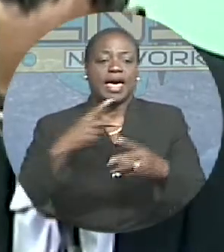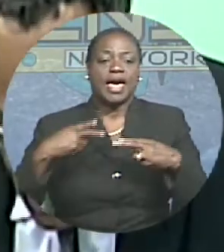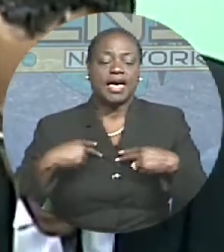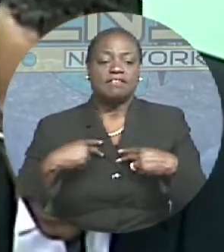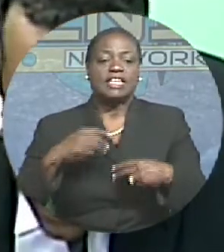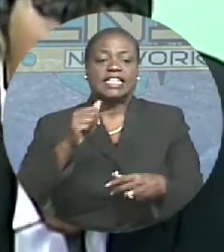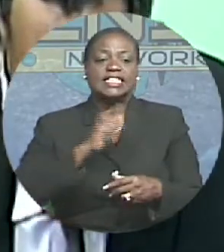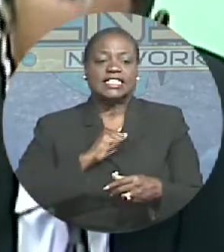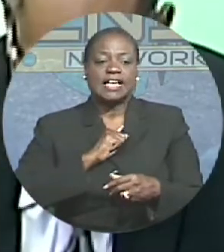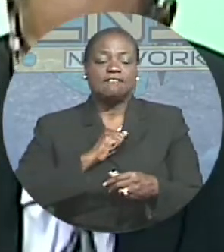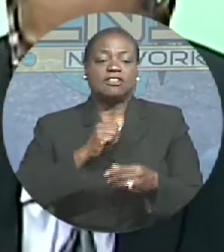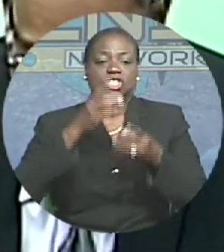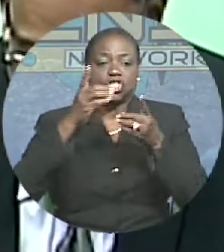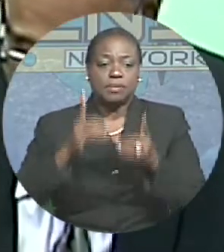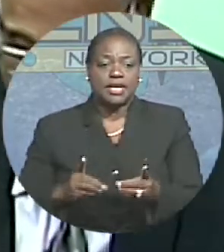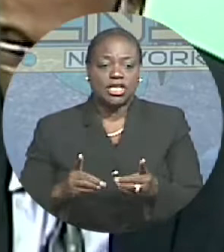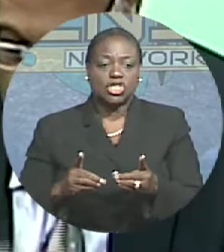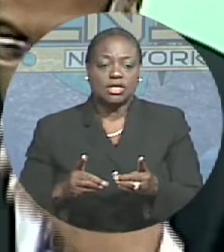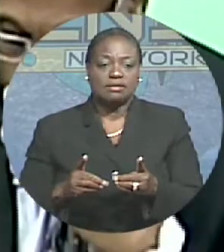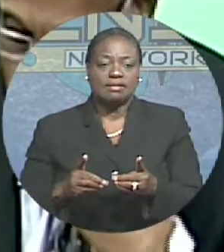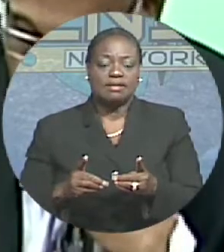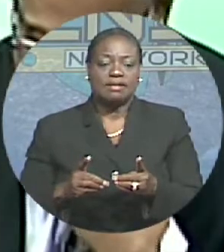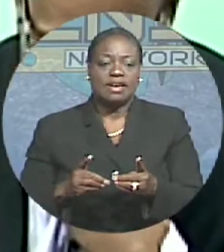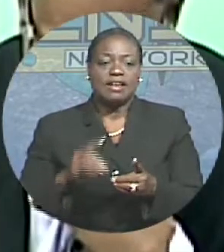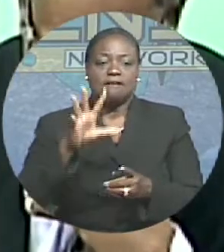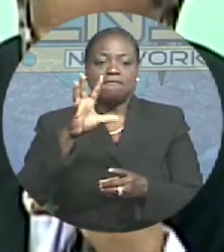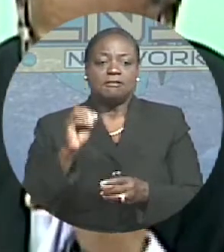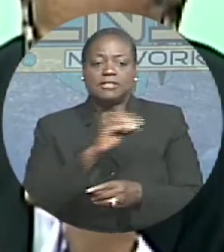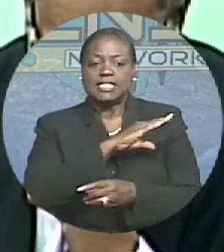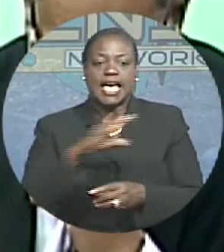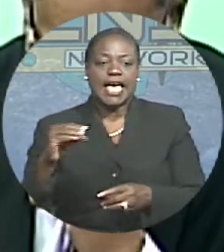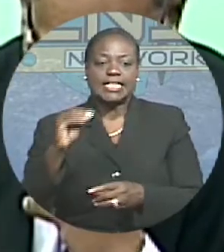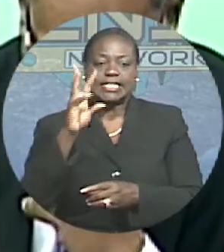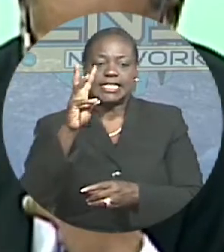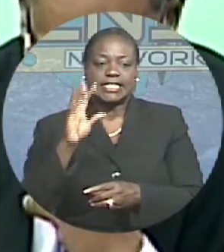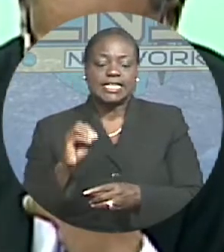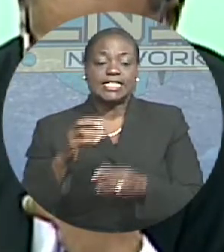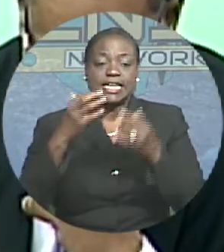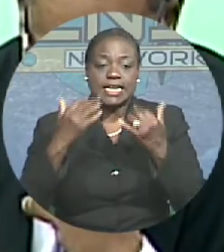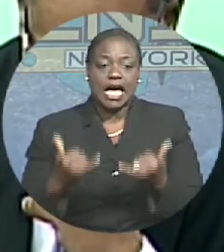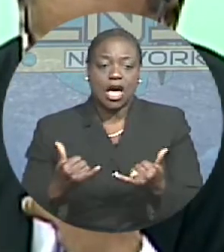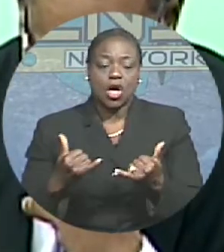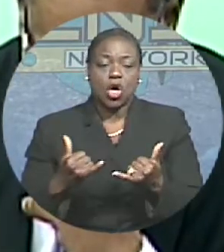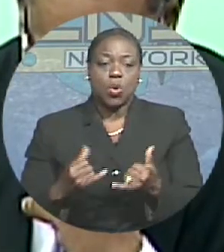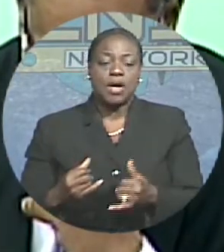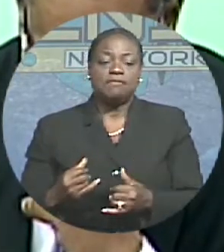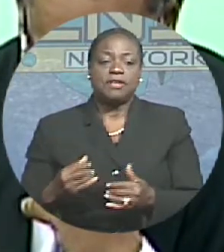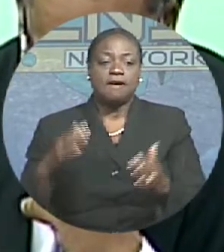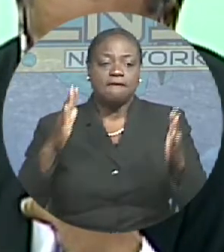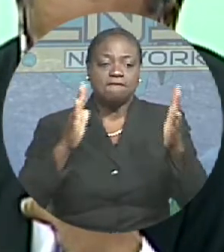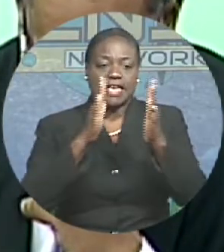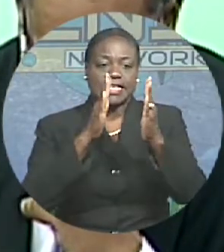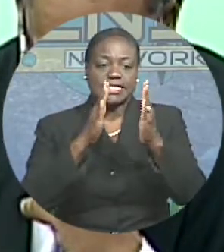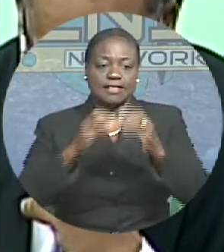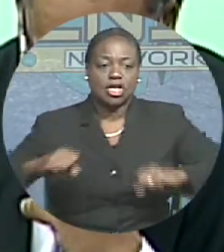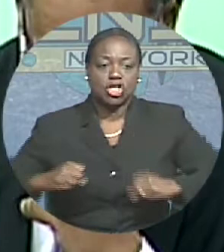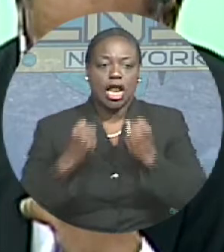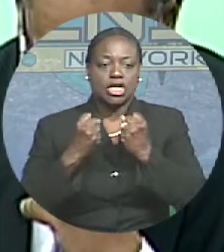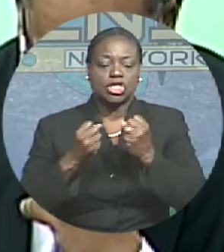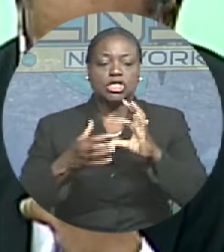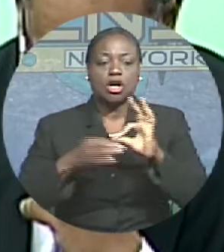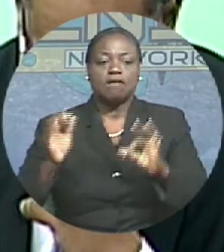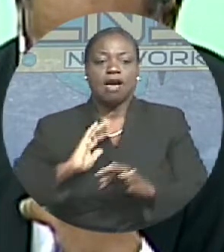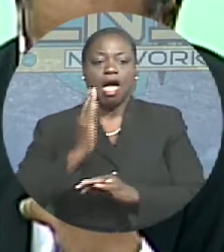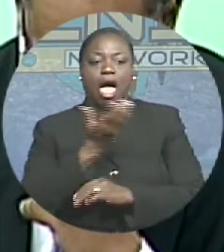the 1950s and 1960s. Now it is our job to face the challenges of our day, to meet it head on, to define solutions for our